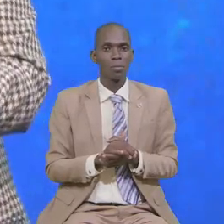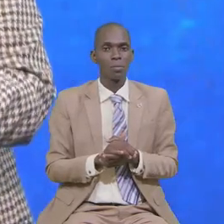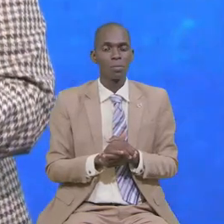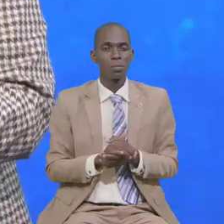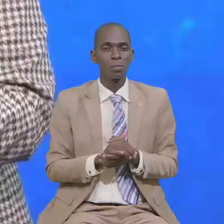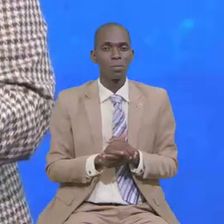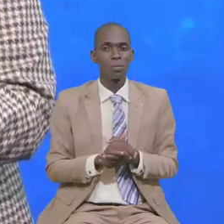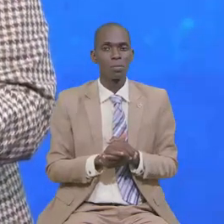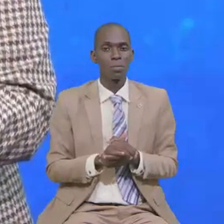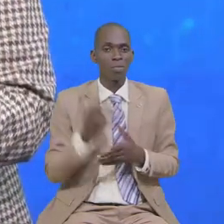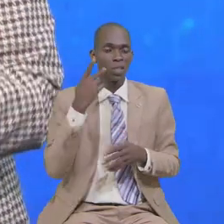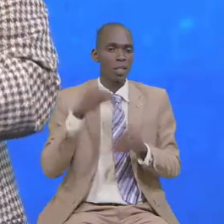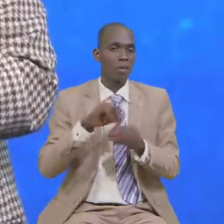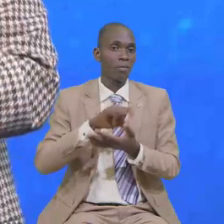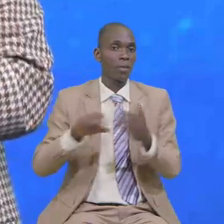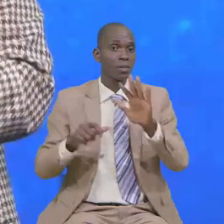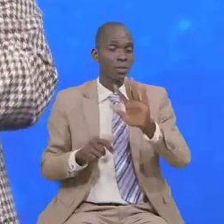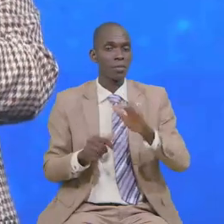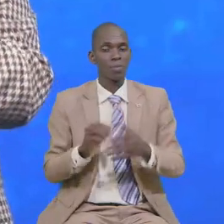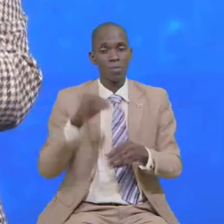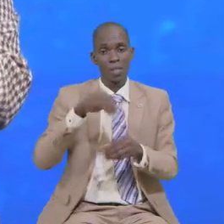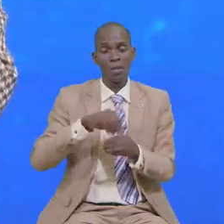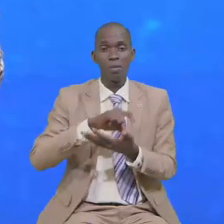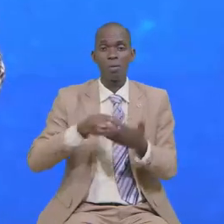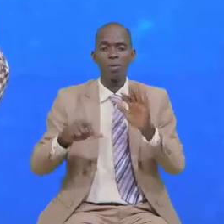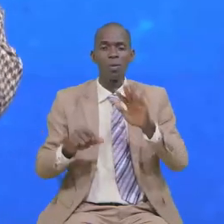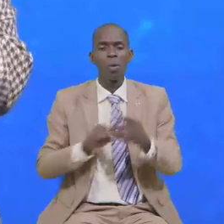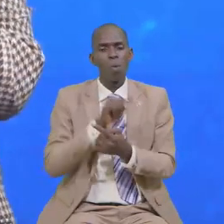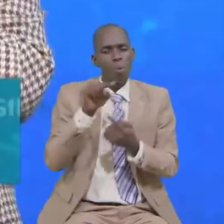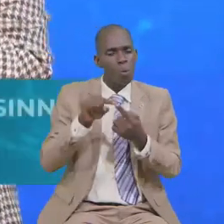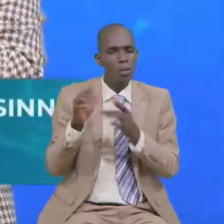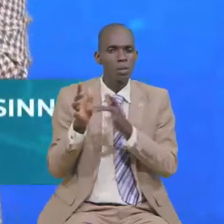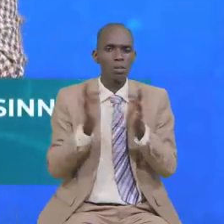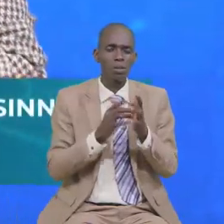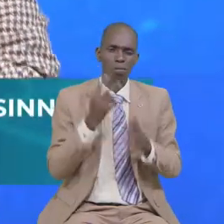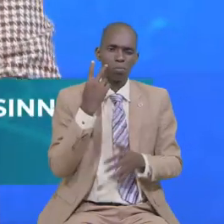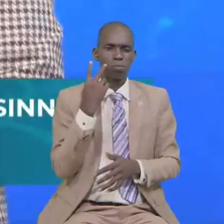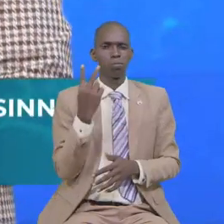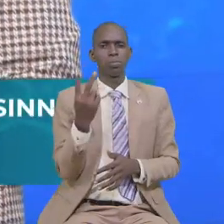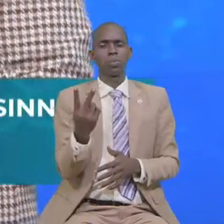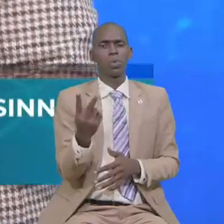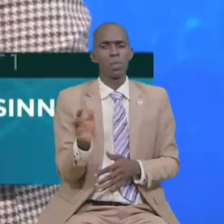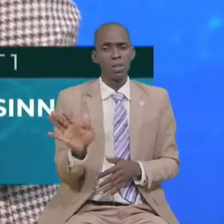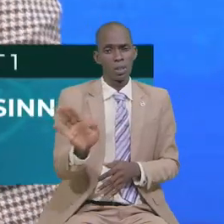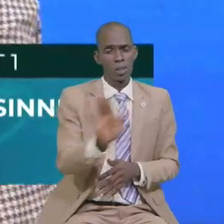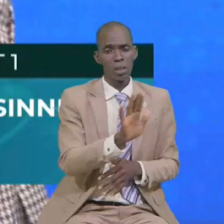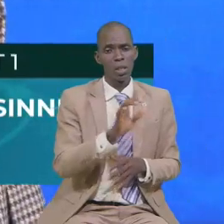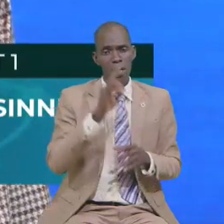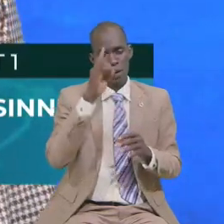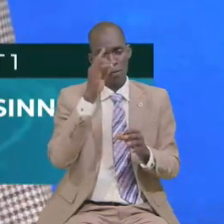Look at verse 5. In verse 5, when Jesus saw their faith.